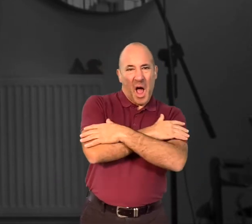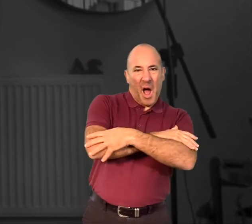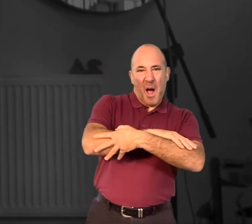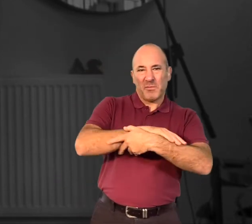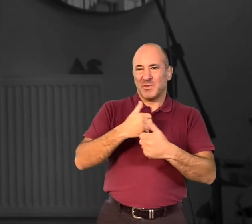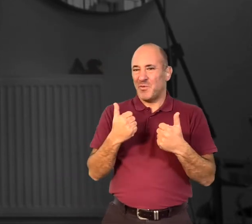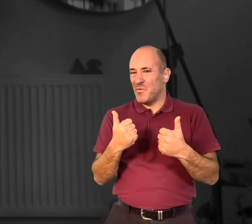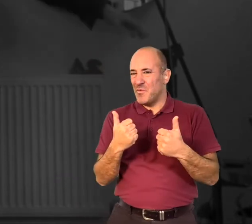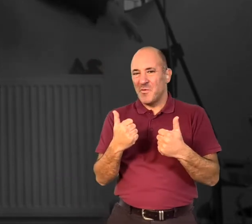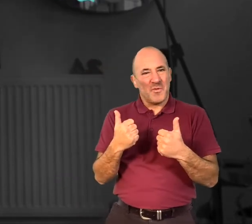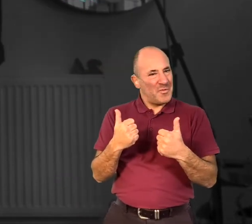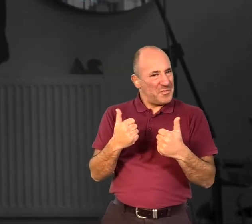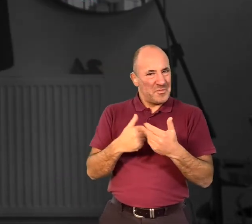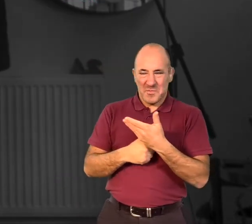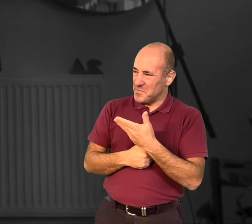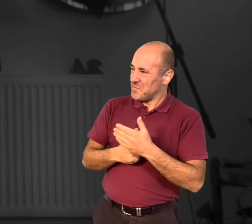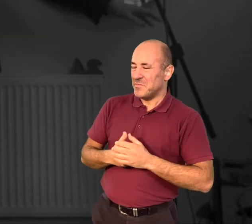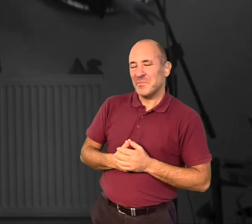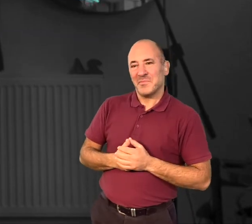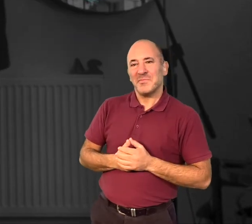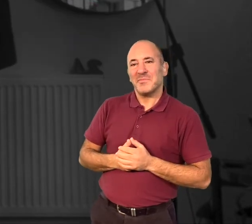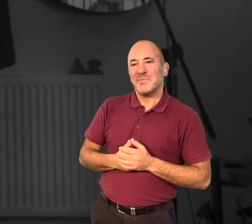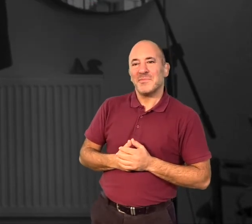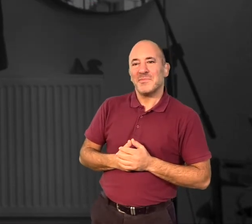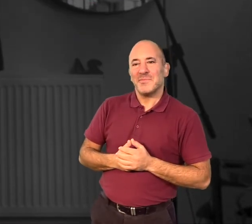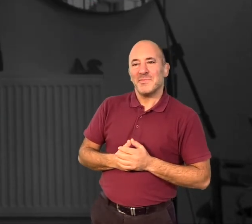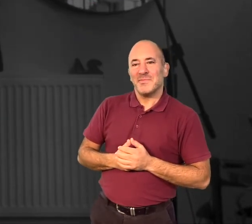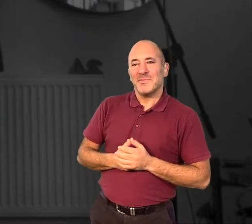Yeah, very nice. Arms.